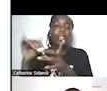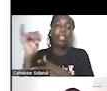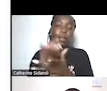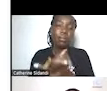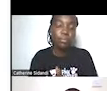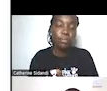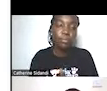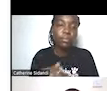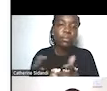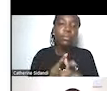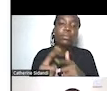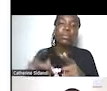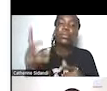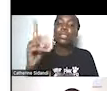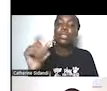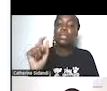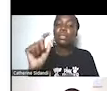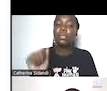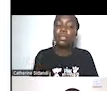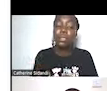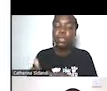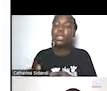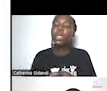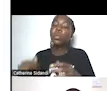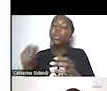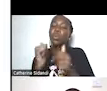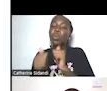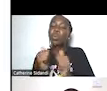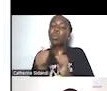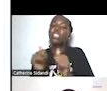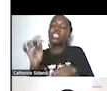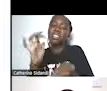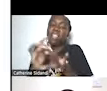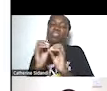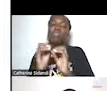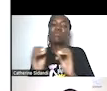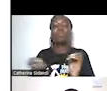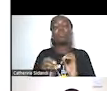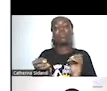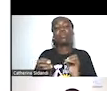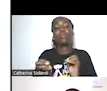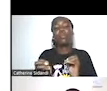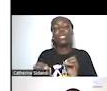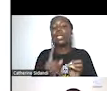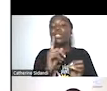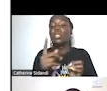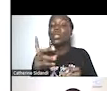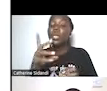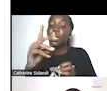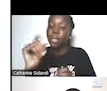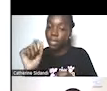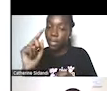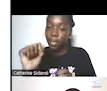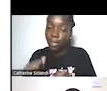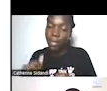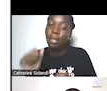isn't harmonious, right? So we're finding that there's a lot of data that we are having that is